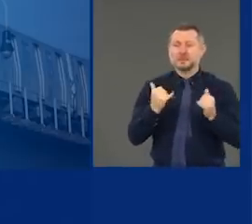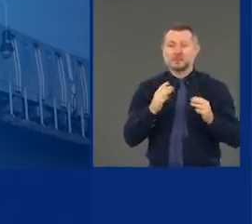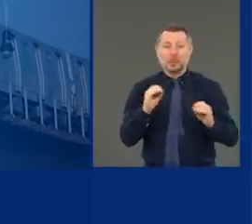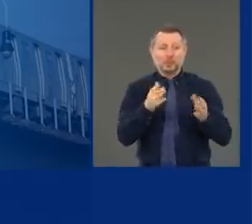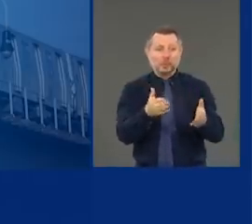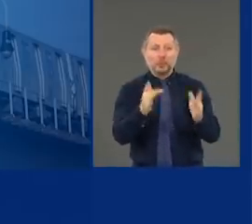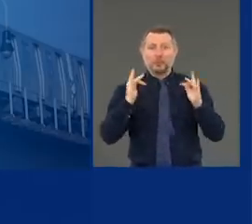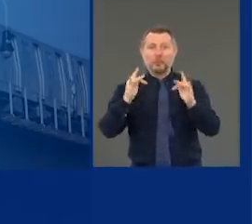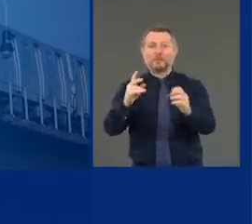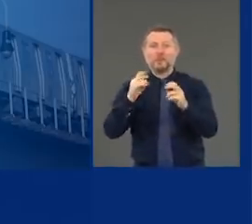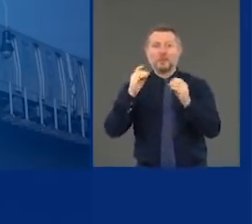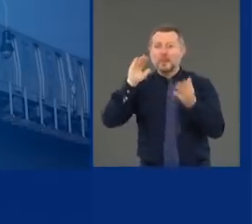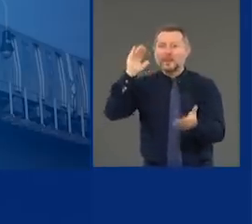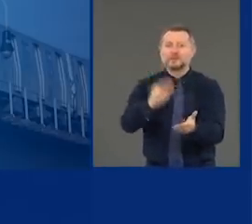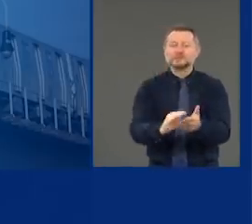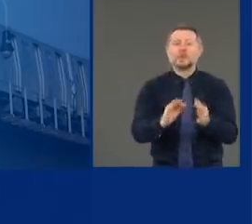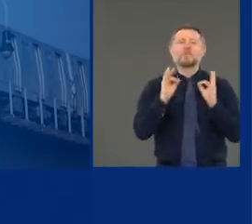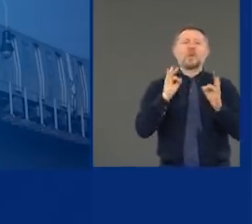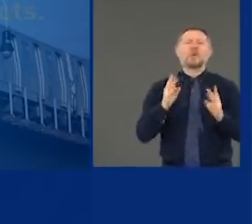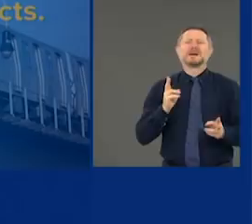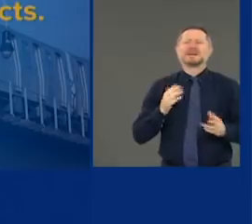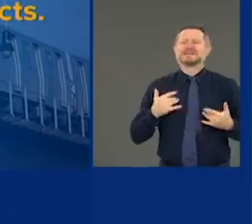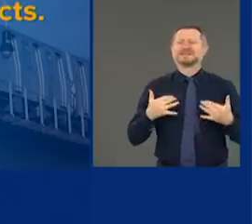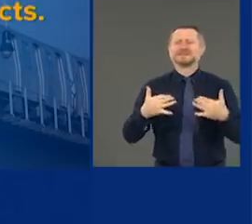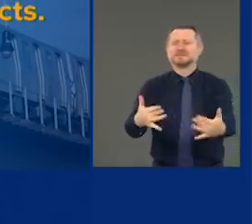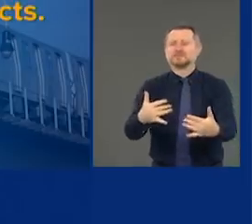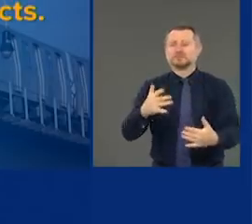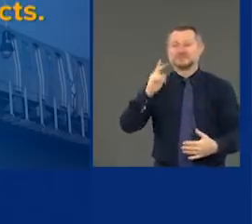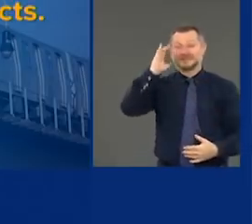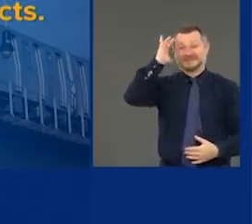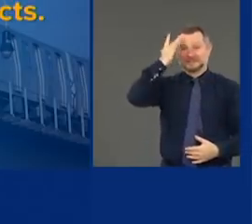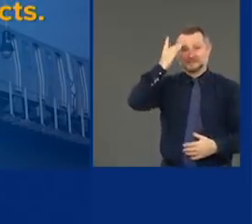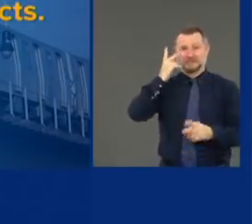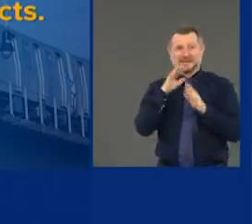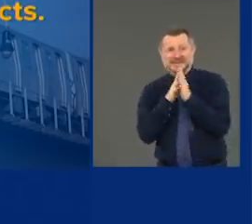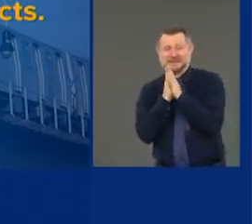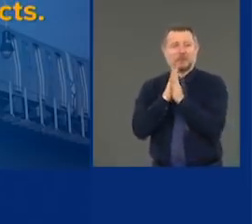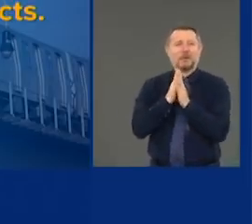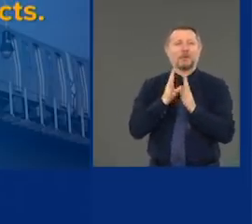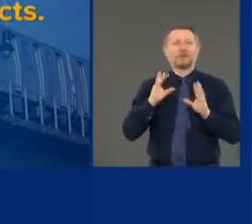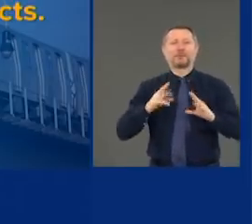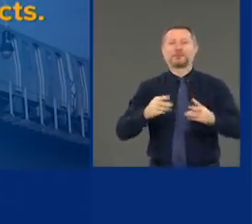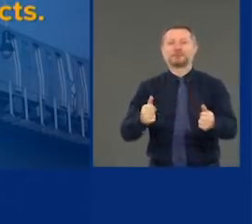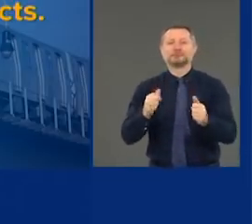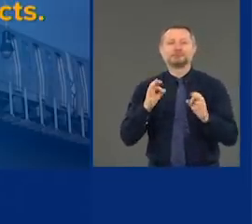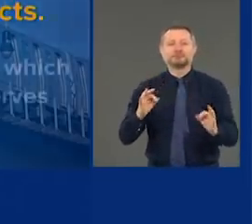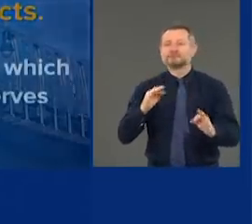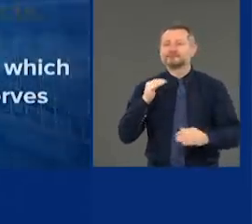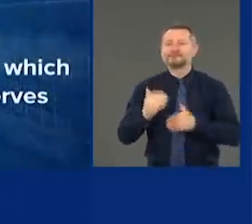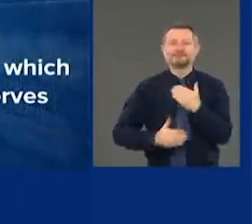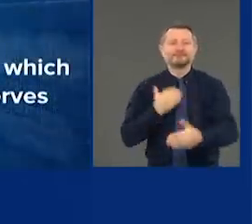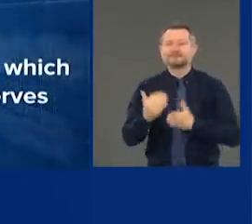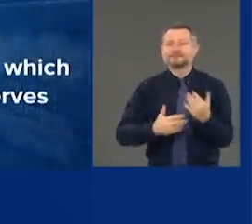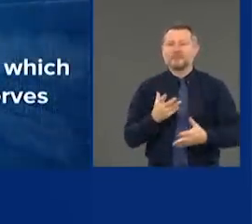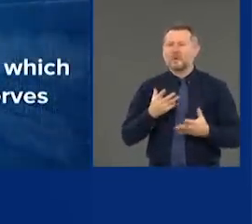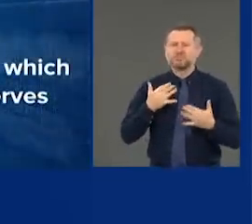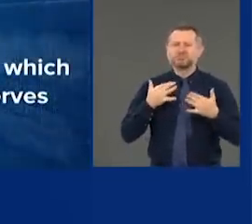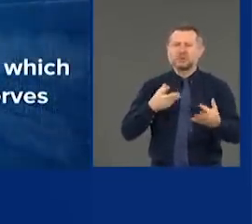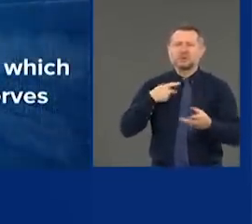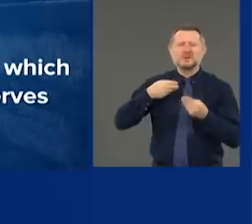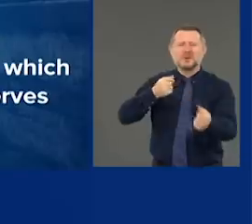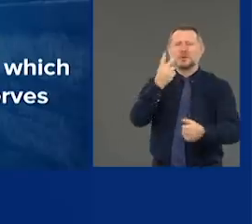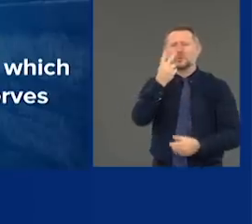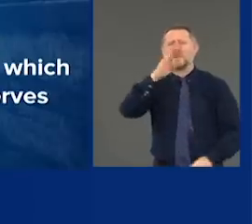so fewer riders were inconvenienced by the construction. And they accelerated $2 billion in capital